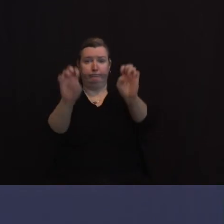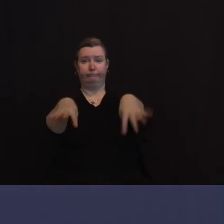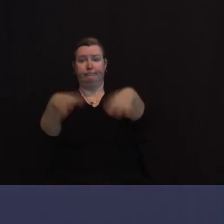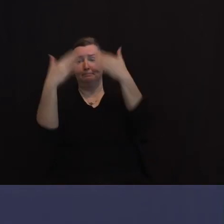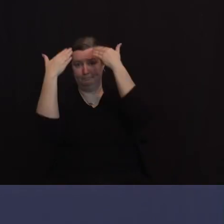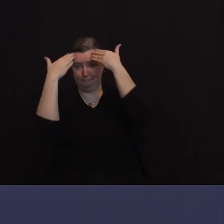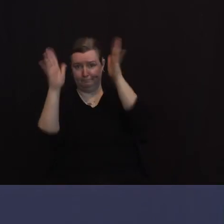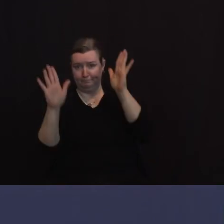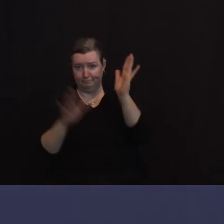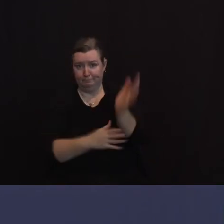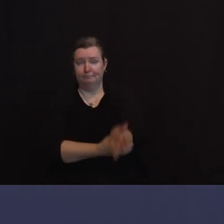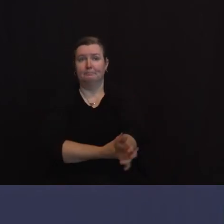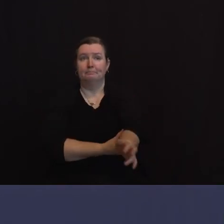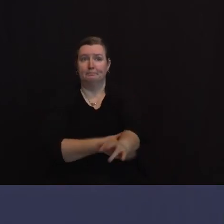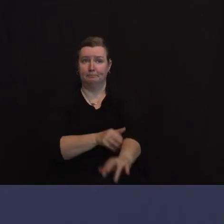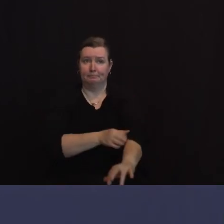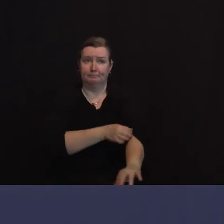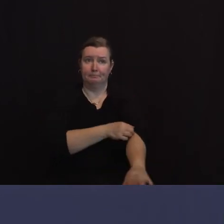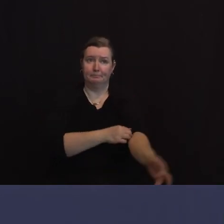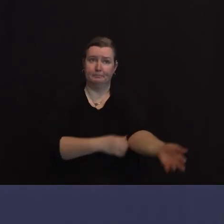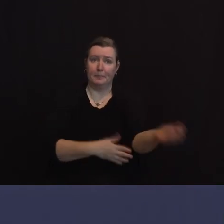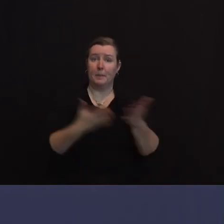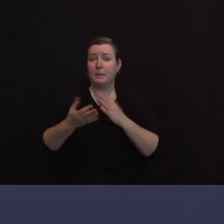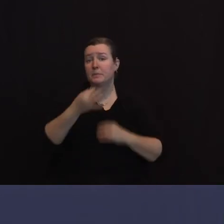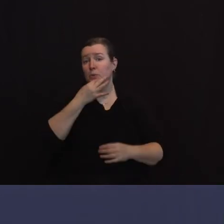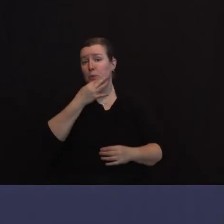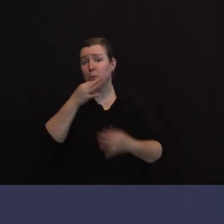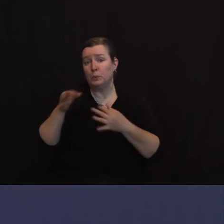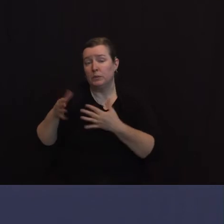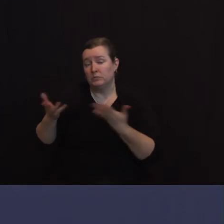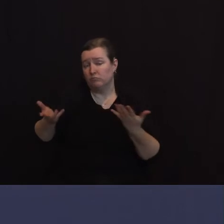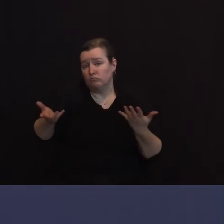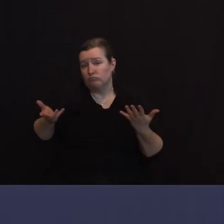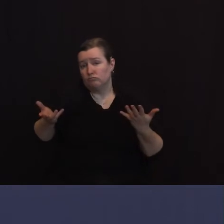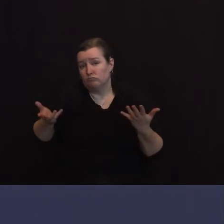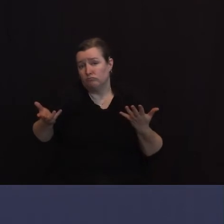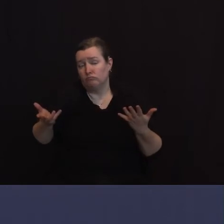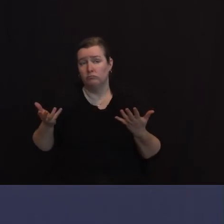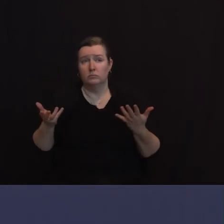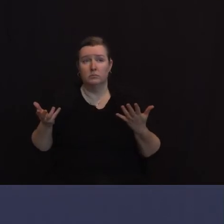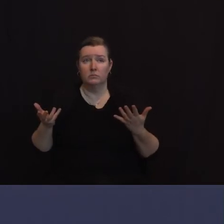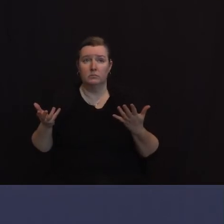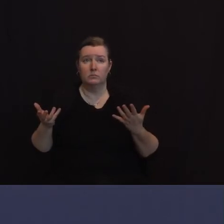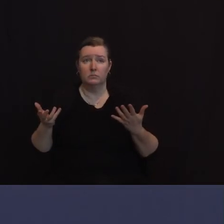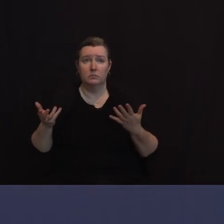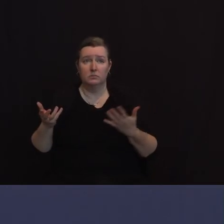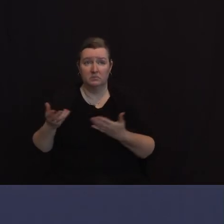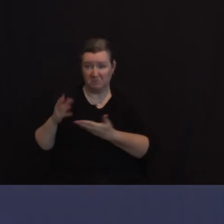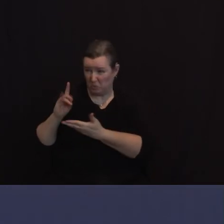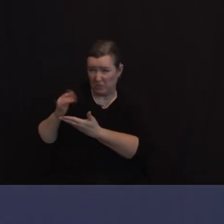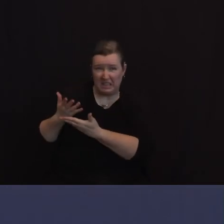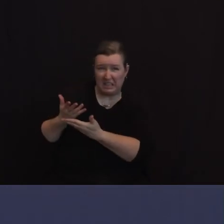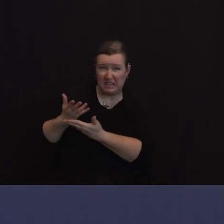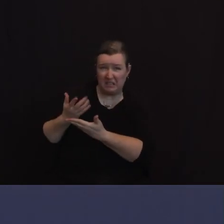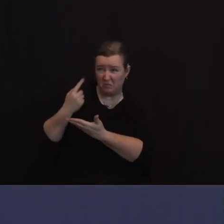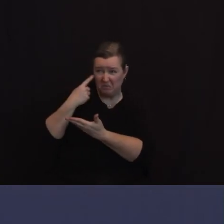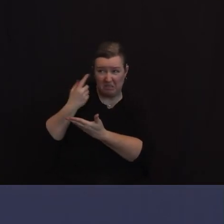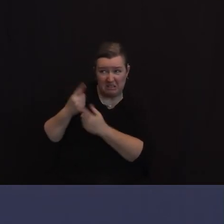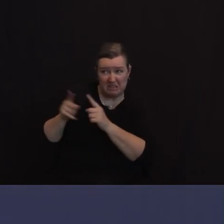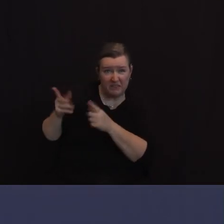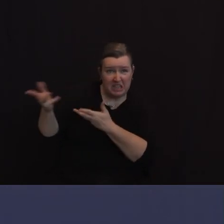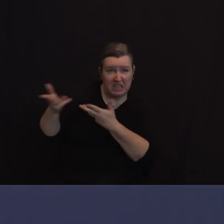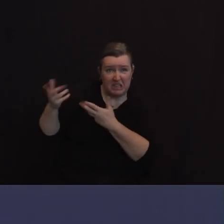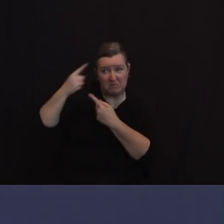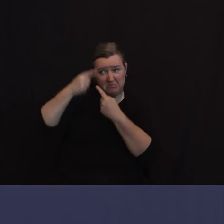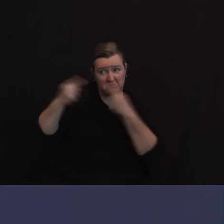be sooner than later. And again, I've said this recently, and Judy, if you see this differently, or Eddie, correct the record, but for the